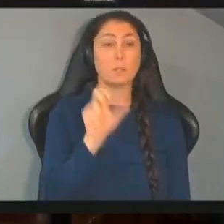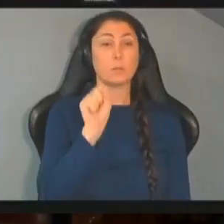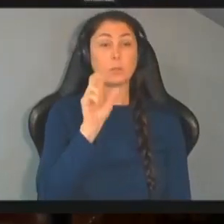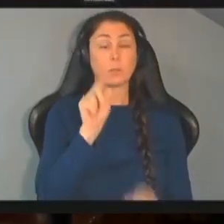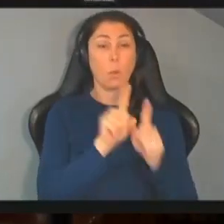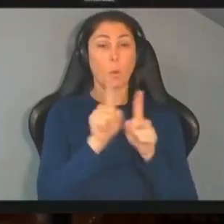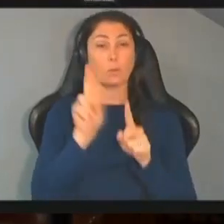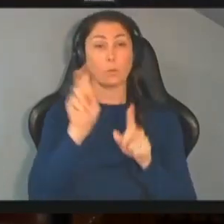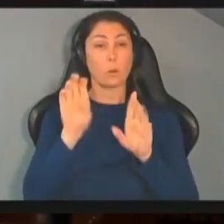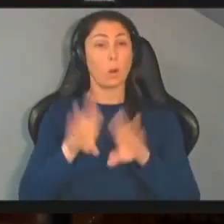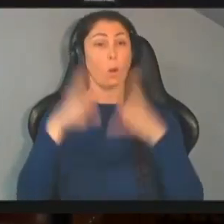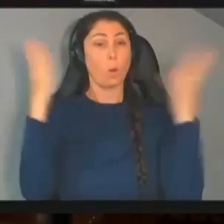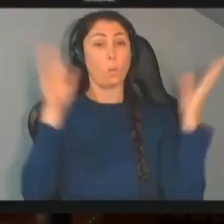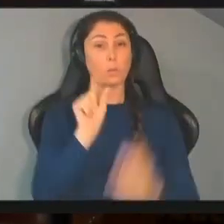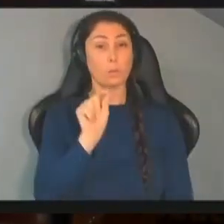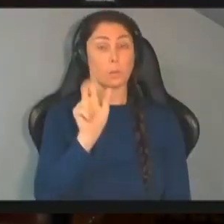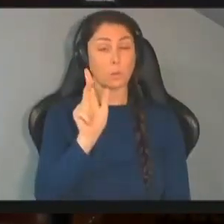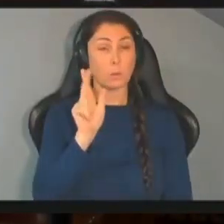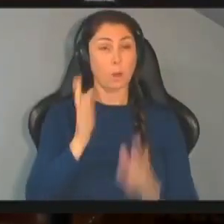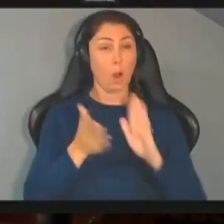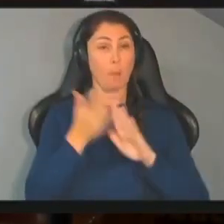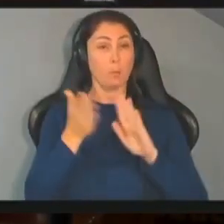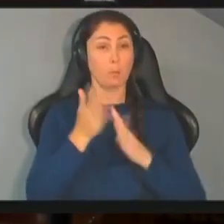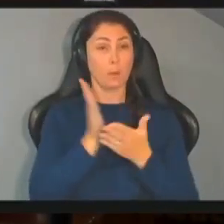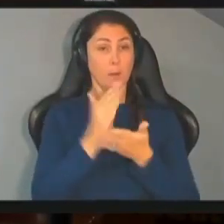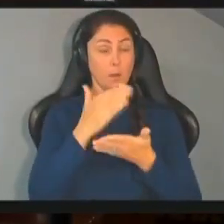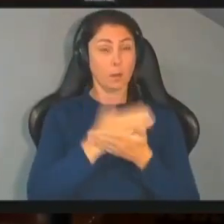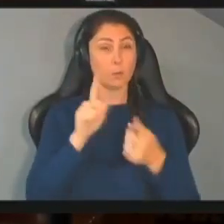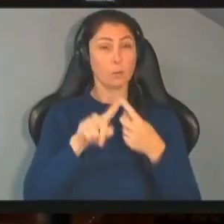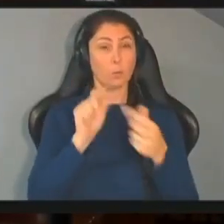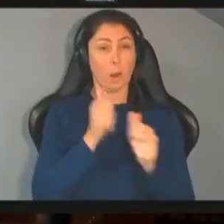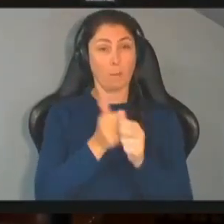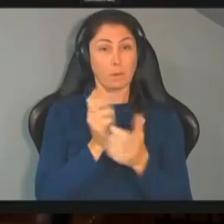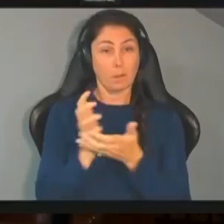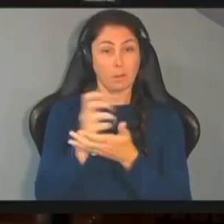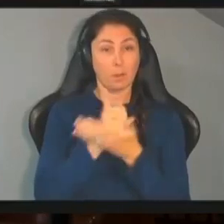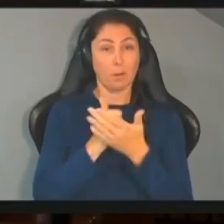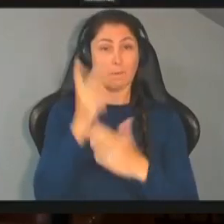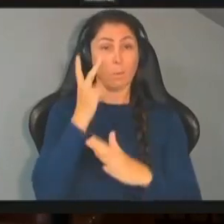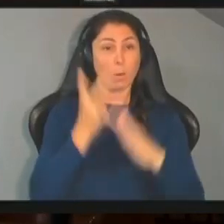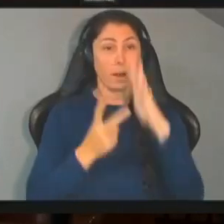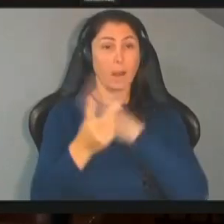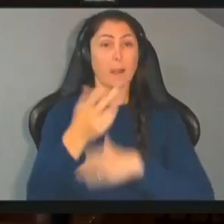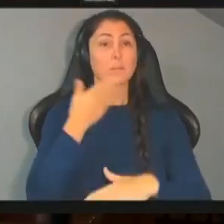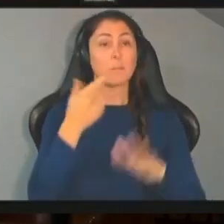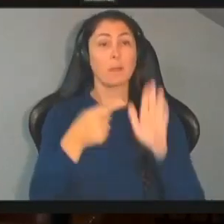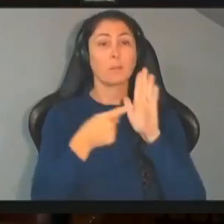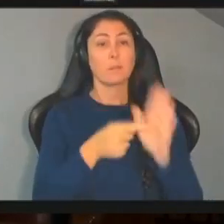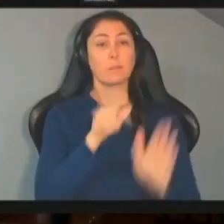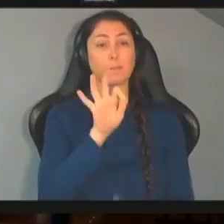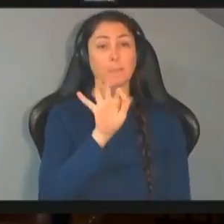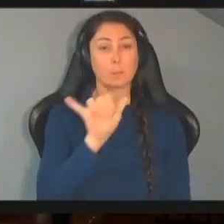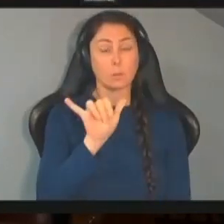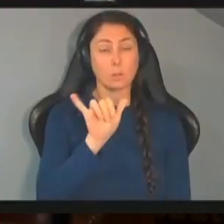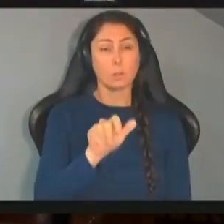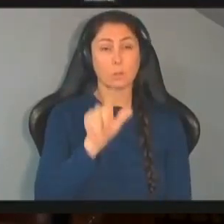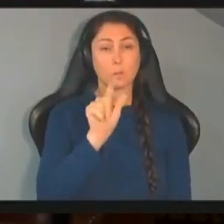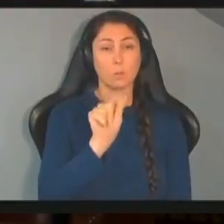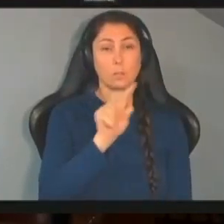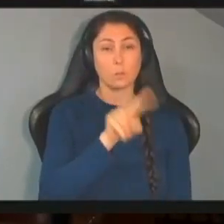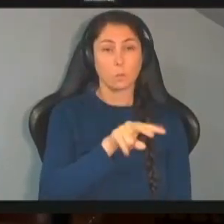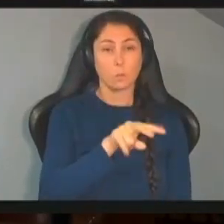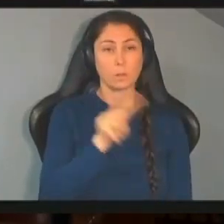the 2023 operating budget to update the revenue forecast to better reflect fiscal year 2022